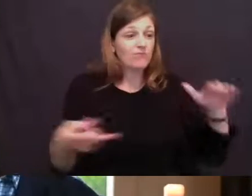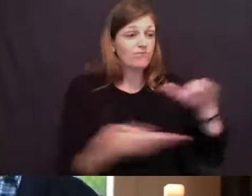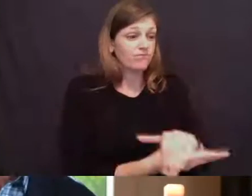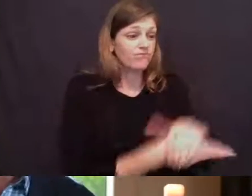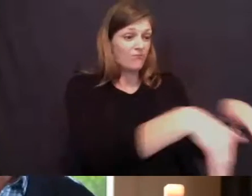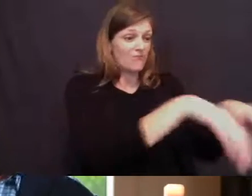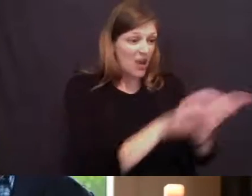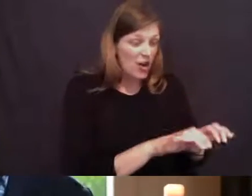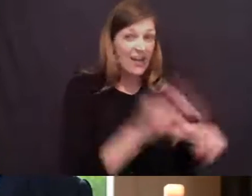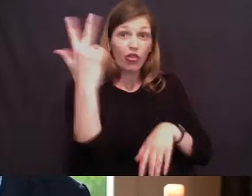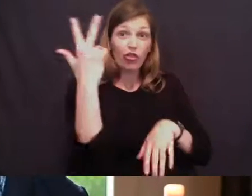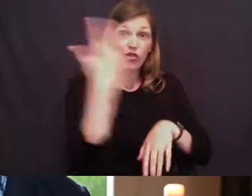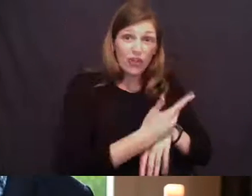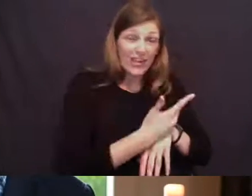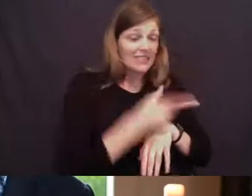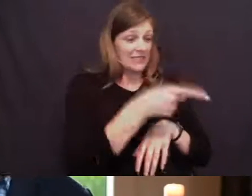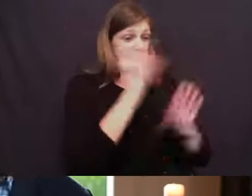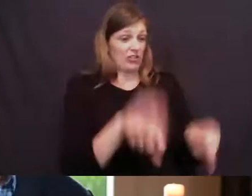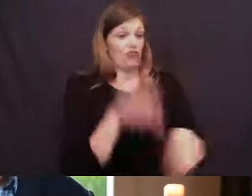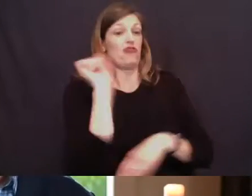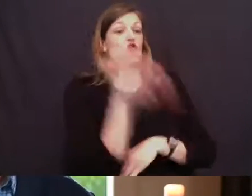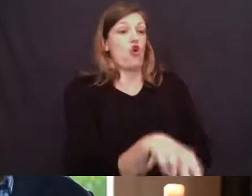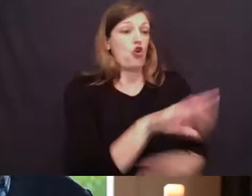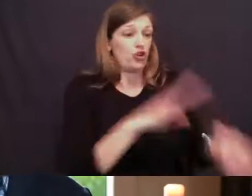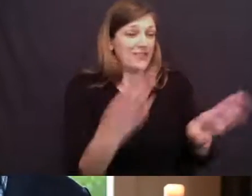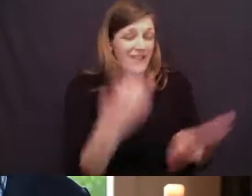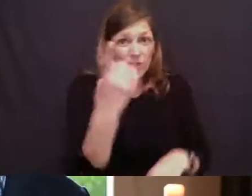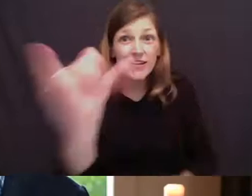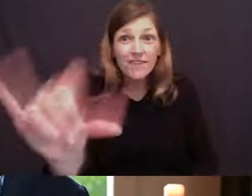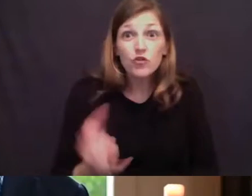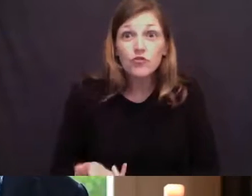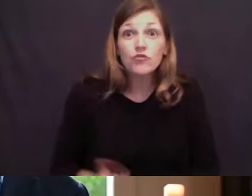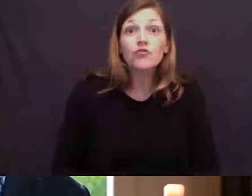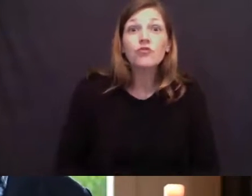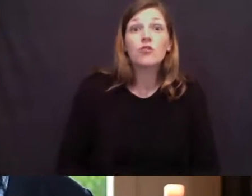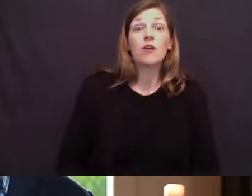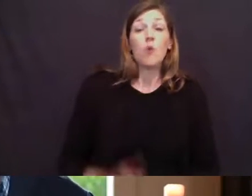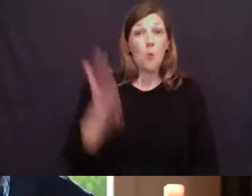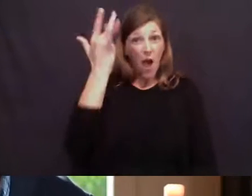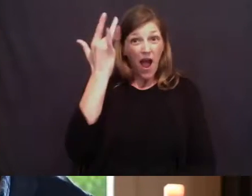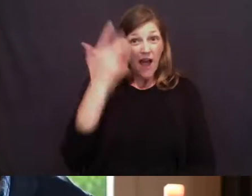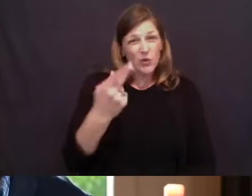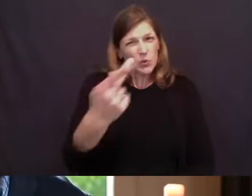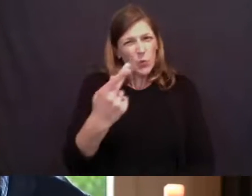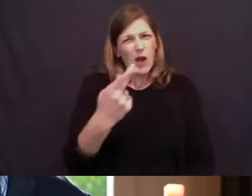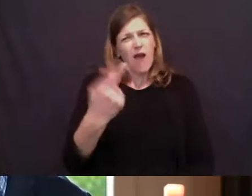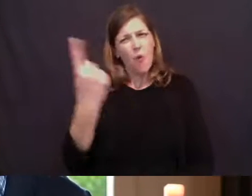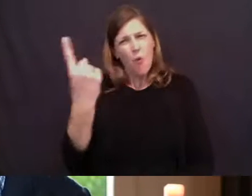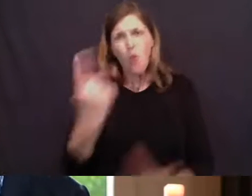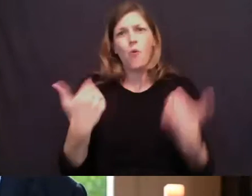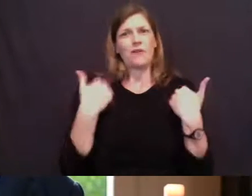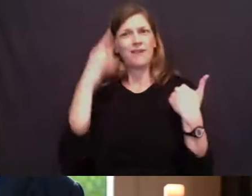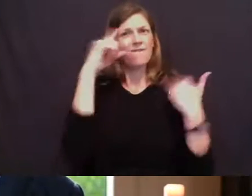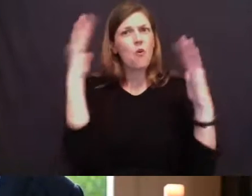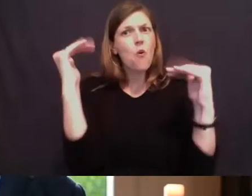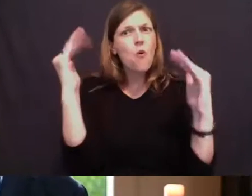3 days he could conquer death forever, so that you and I could always have hope. And